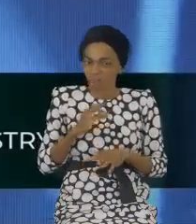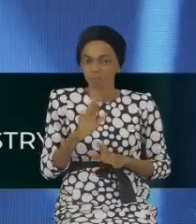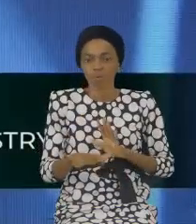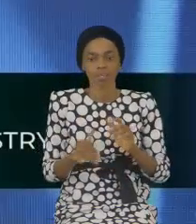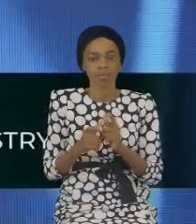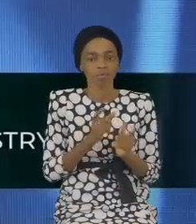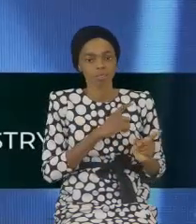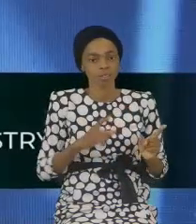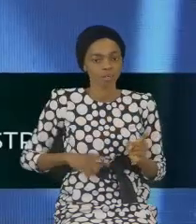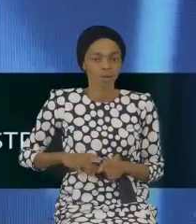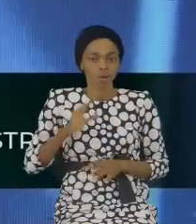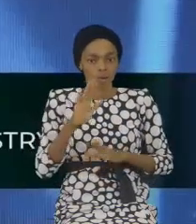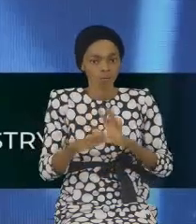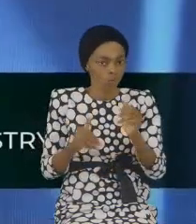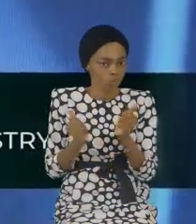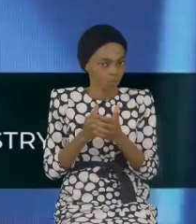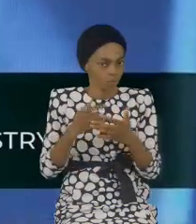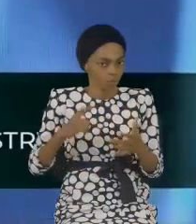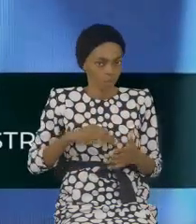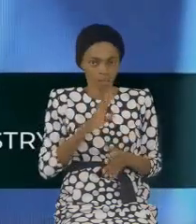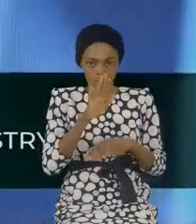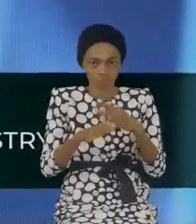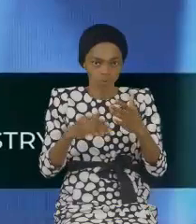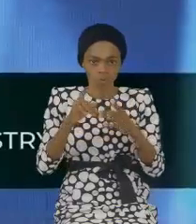thou before me and be thou perfect," and we're walking